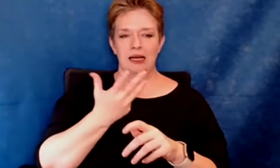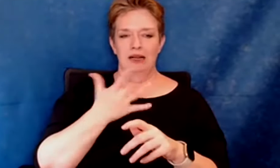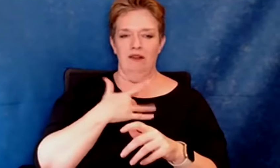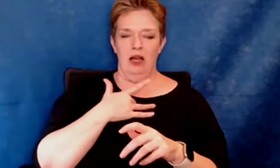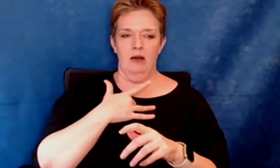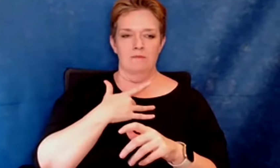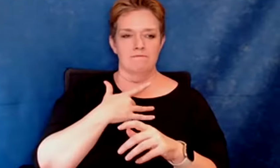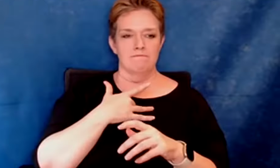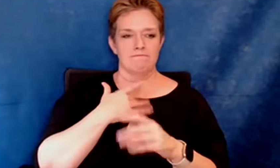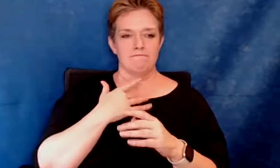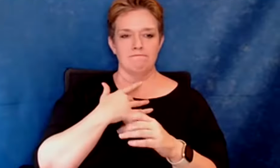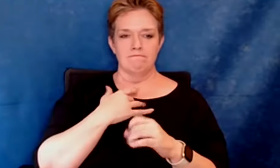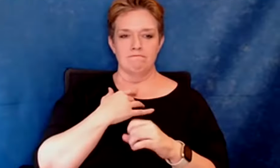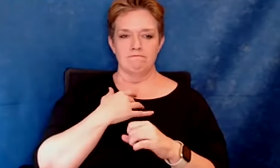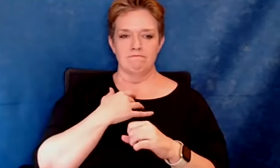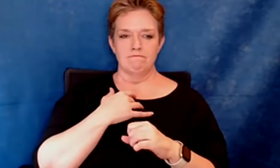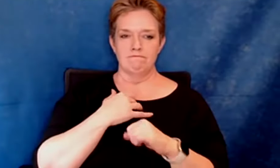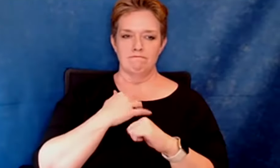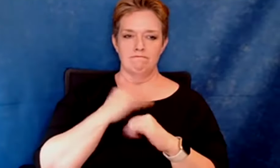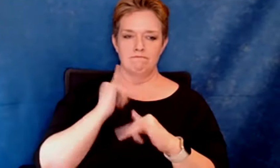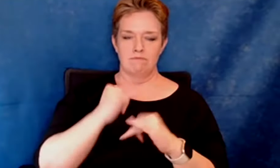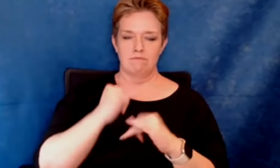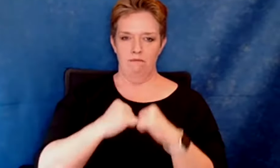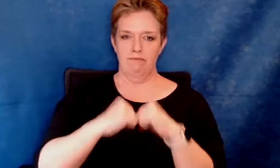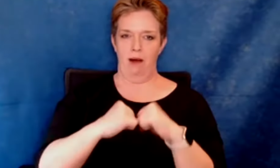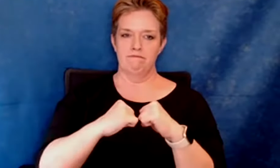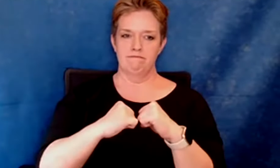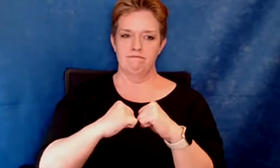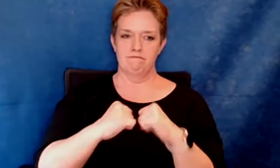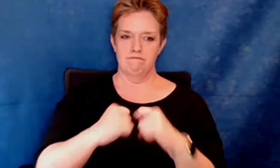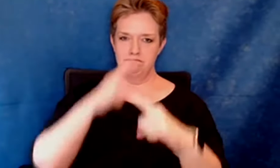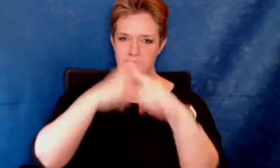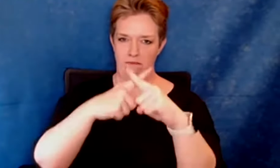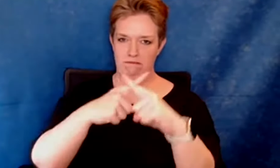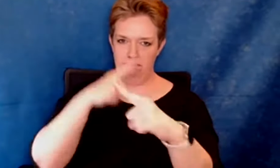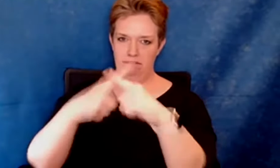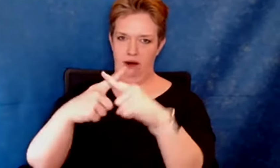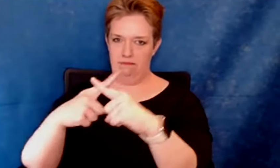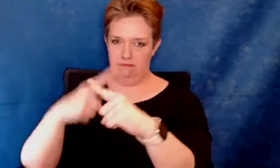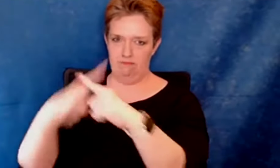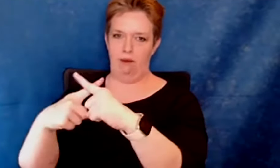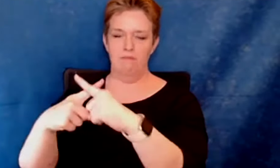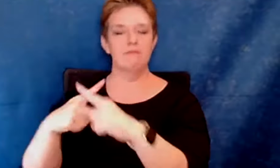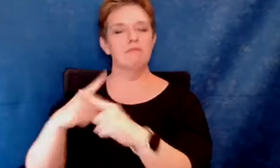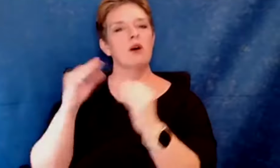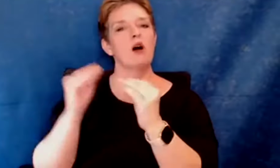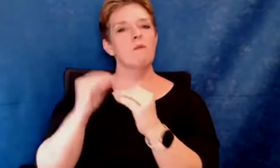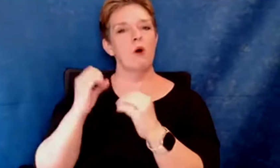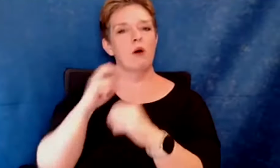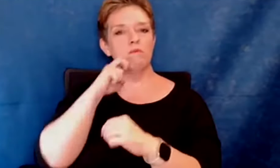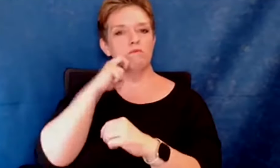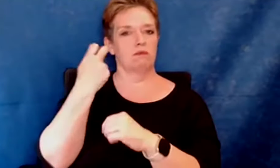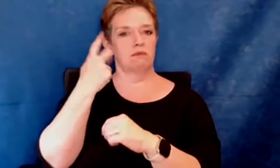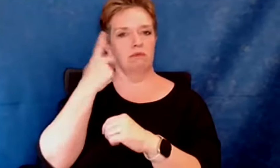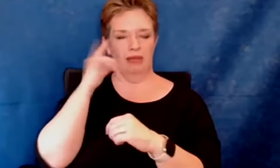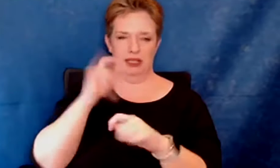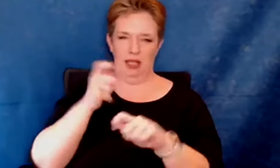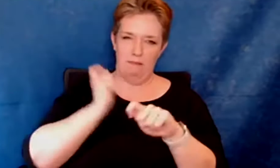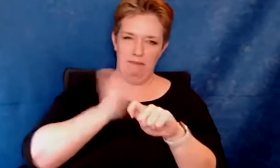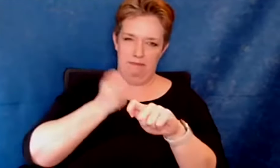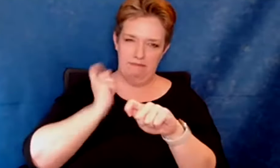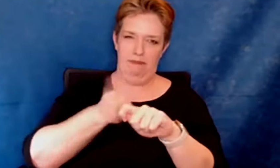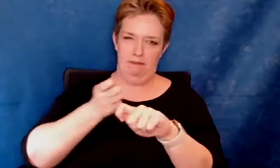all of the, or like kind of like the stark mark making that happens with chasing. And you really got to commit there. So again,